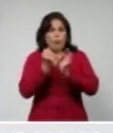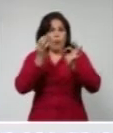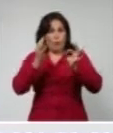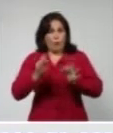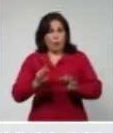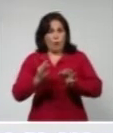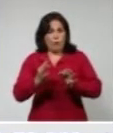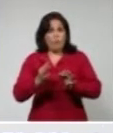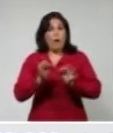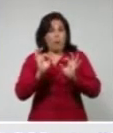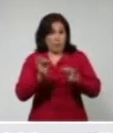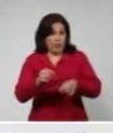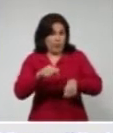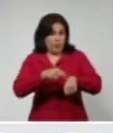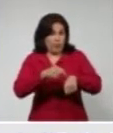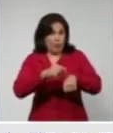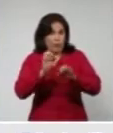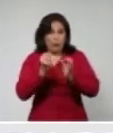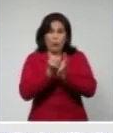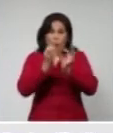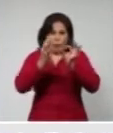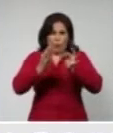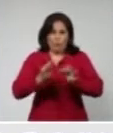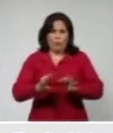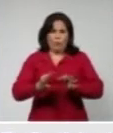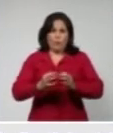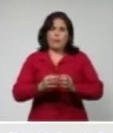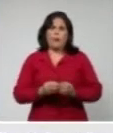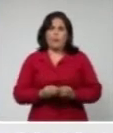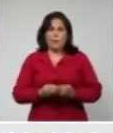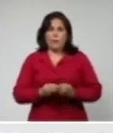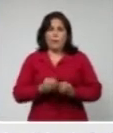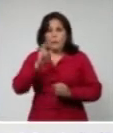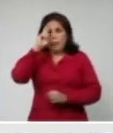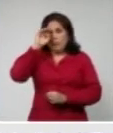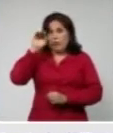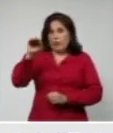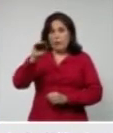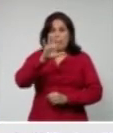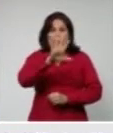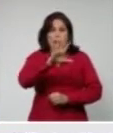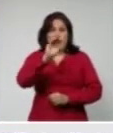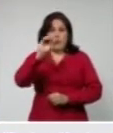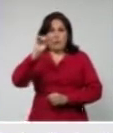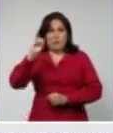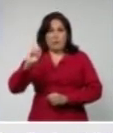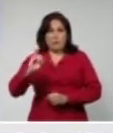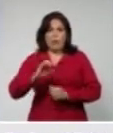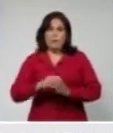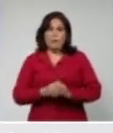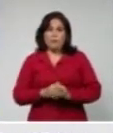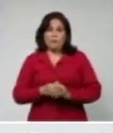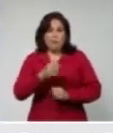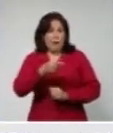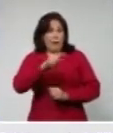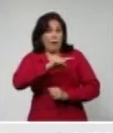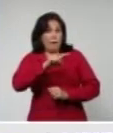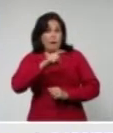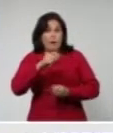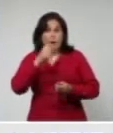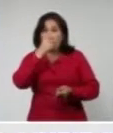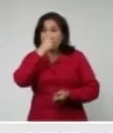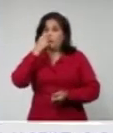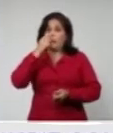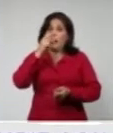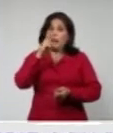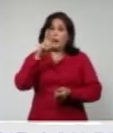25 are under observation. There are 479 suspected cases